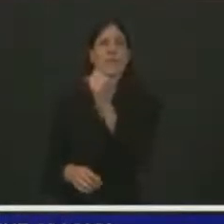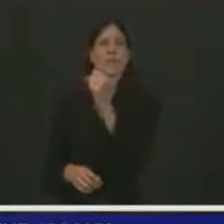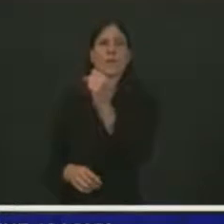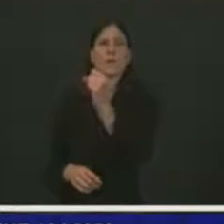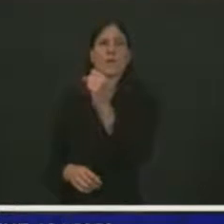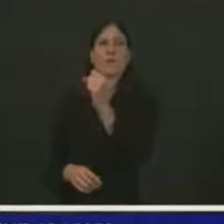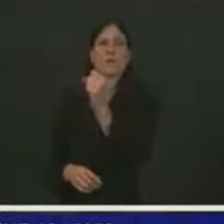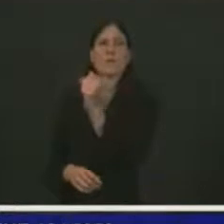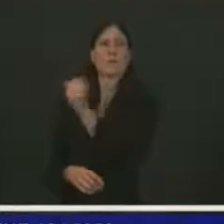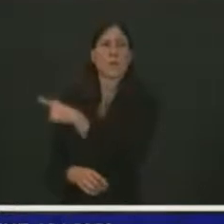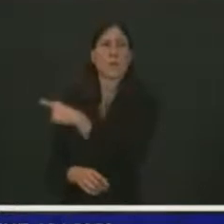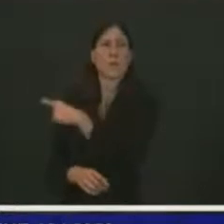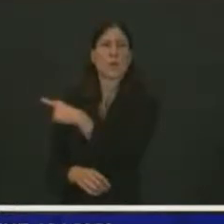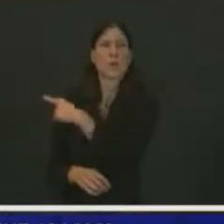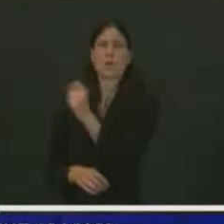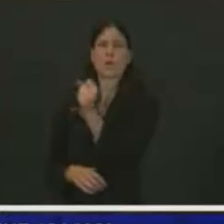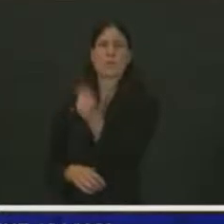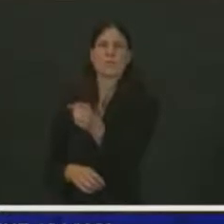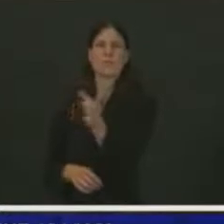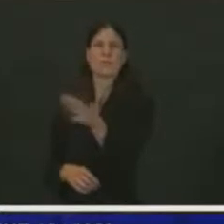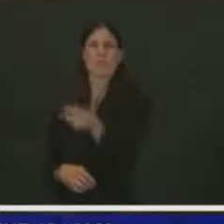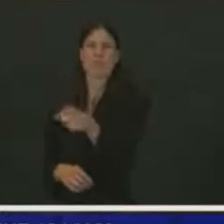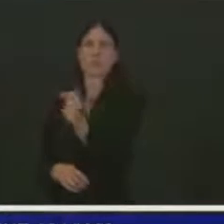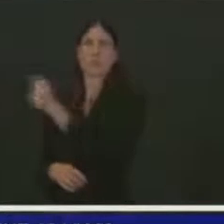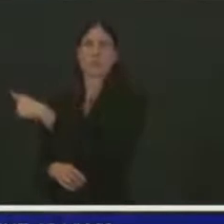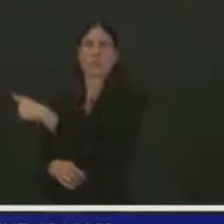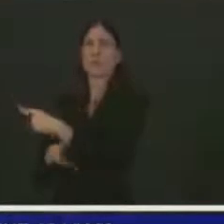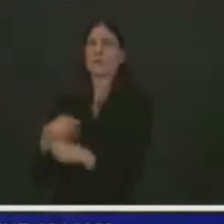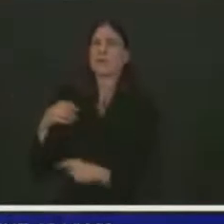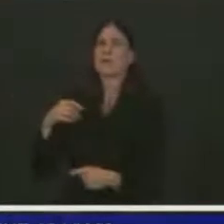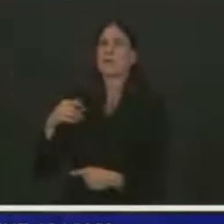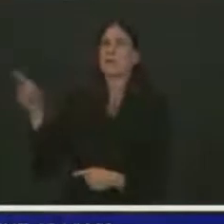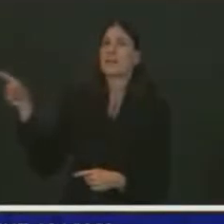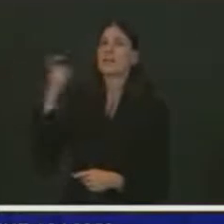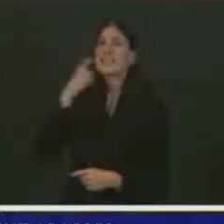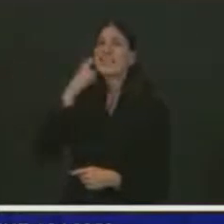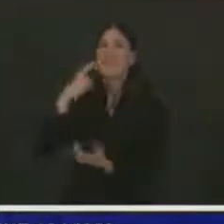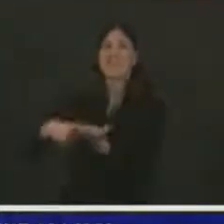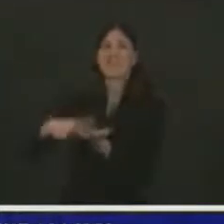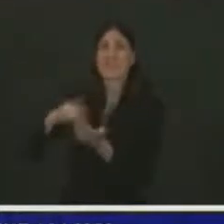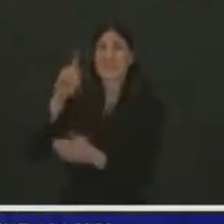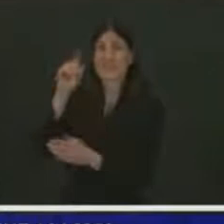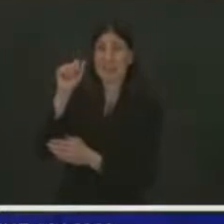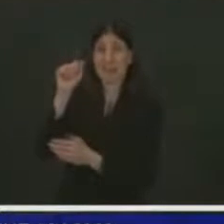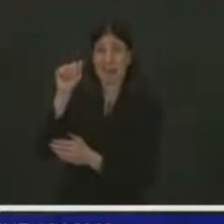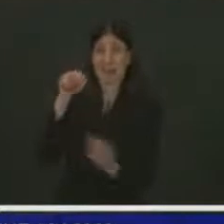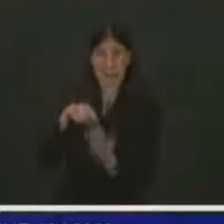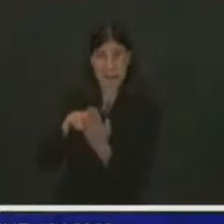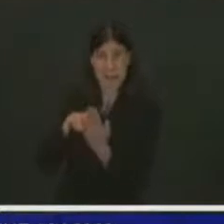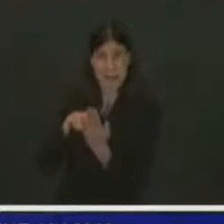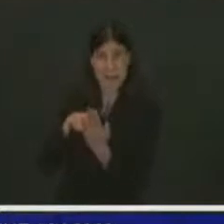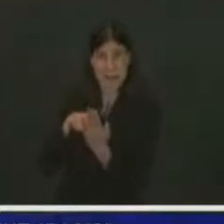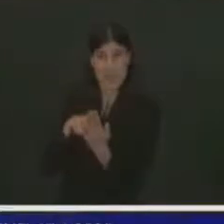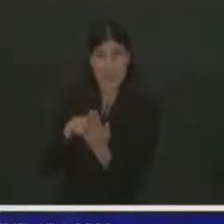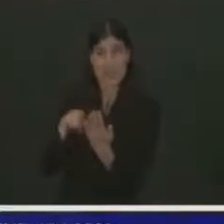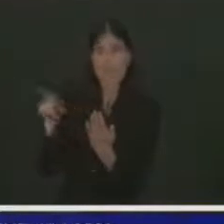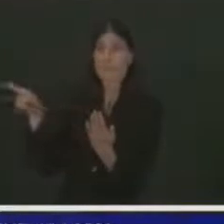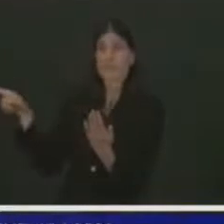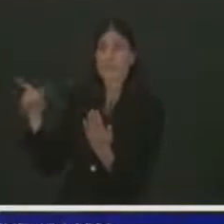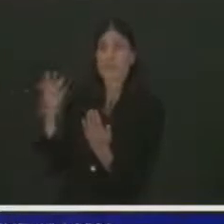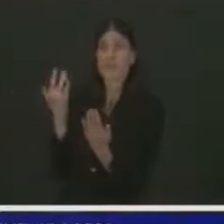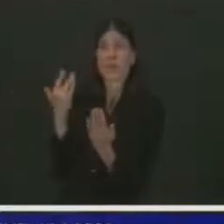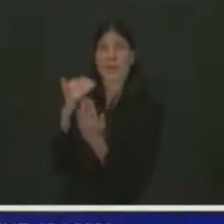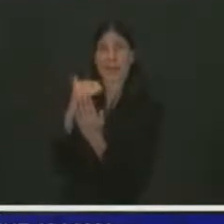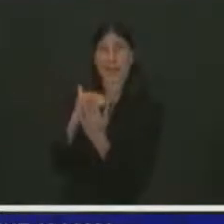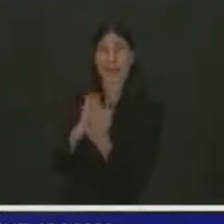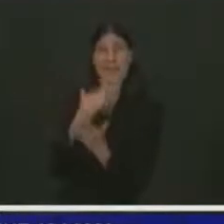made several months ago, the data may look a little bit different now. And I know you want to wait as we go through phase 2, but the